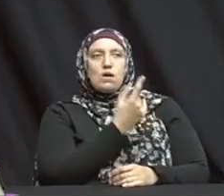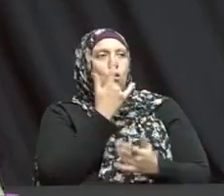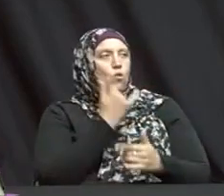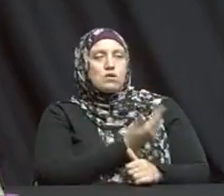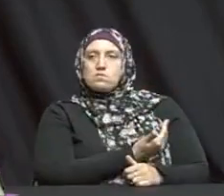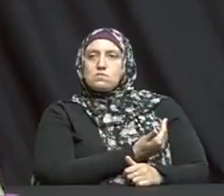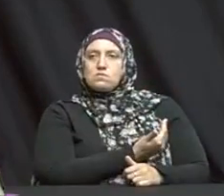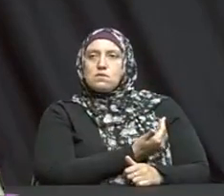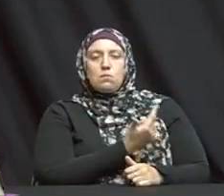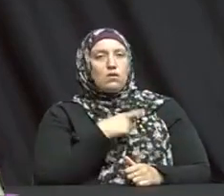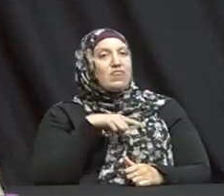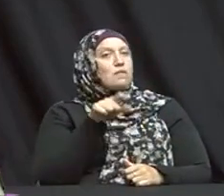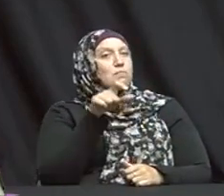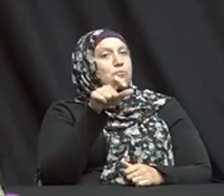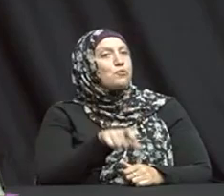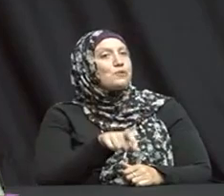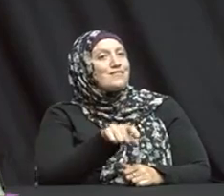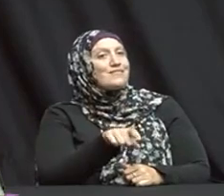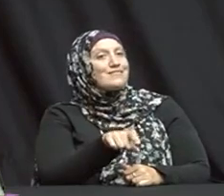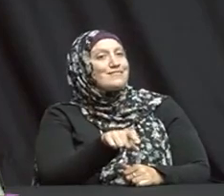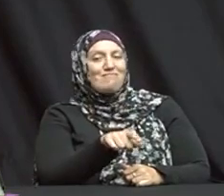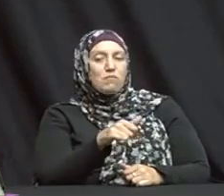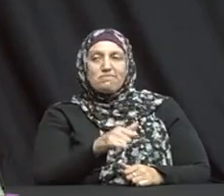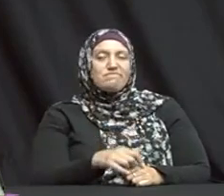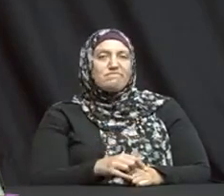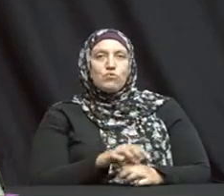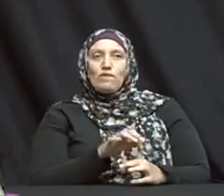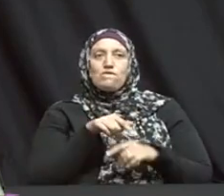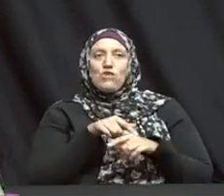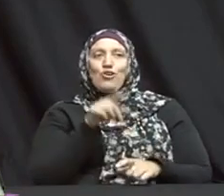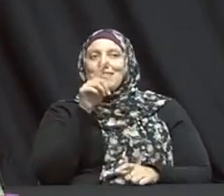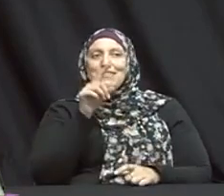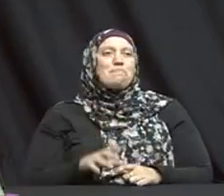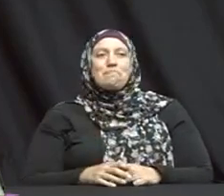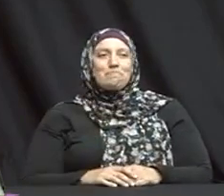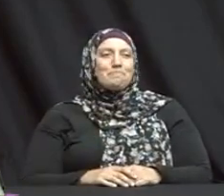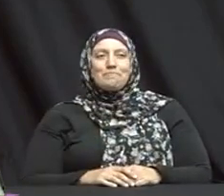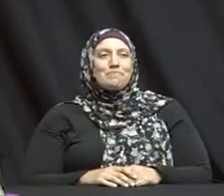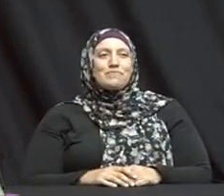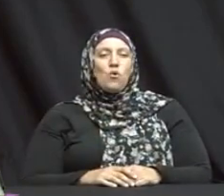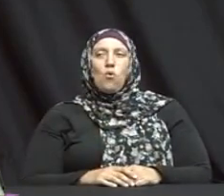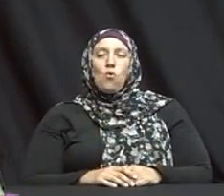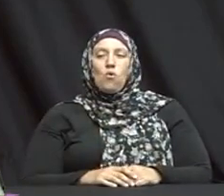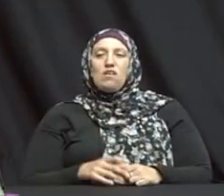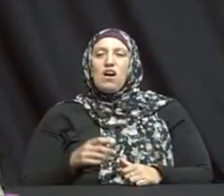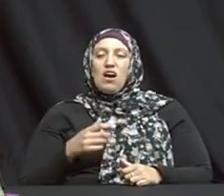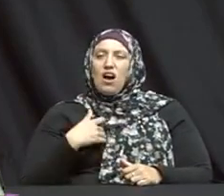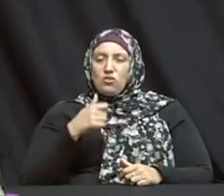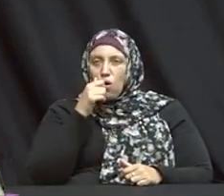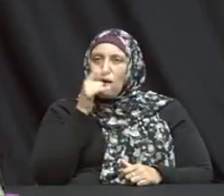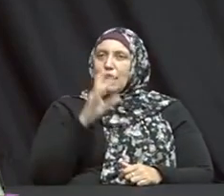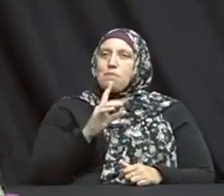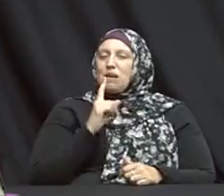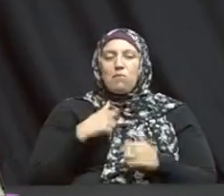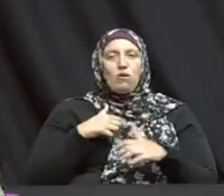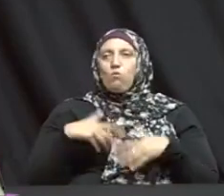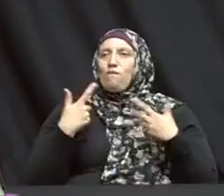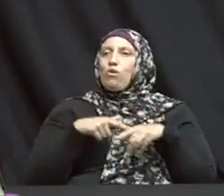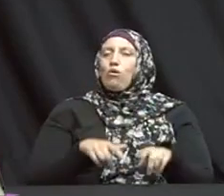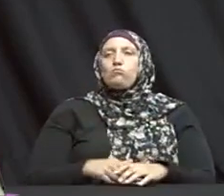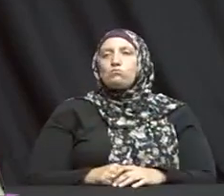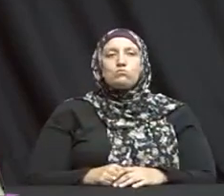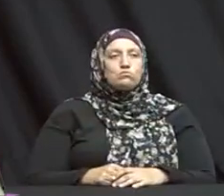family that does not wish to adhere to what the religion dictates and wants to swim